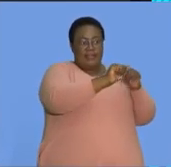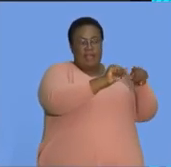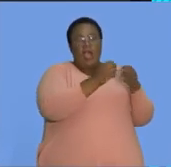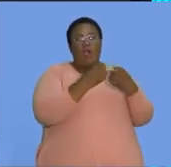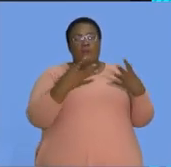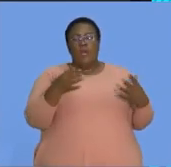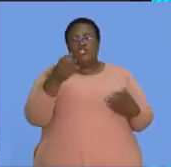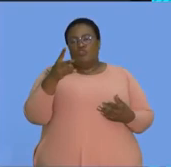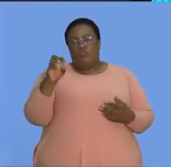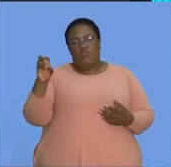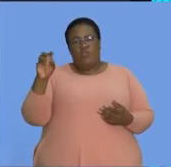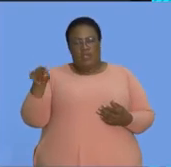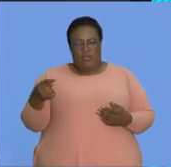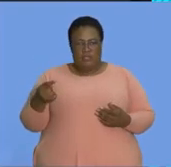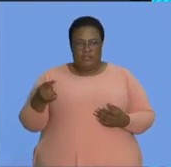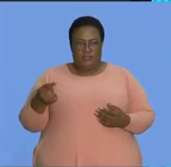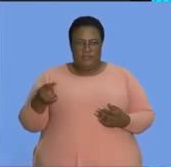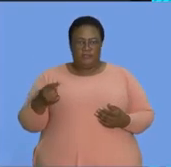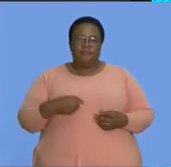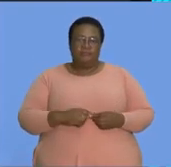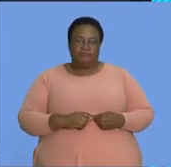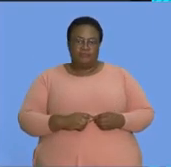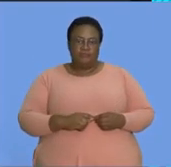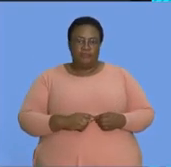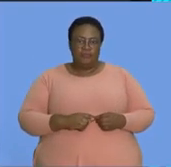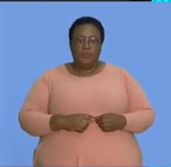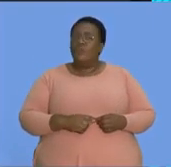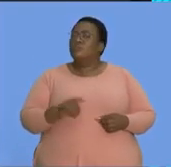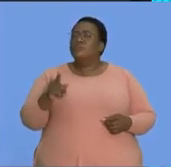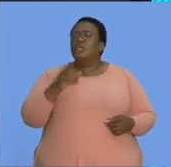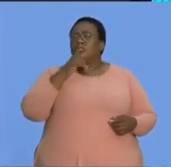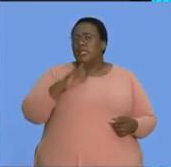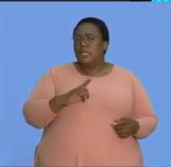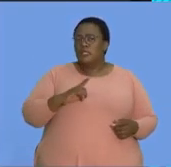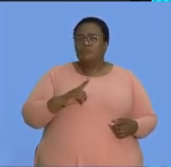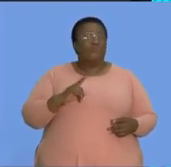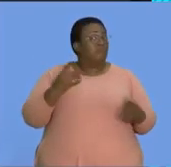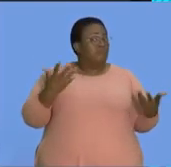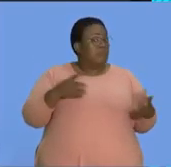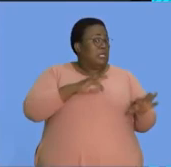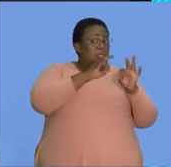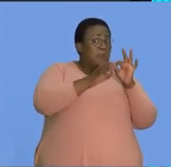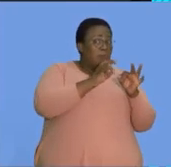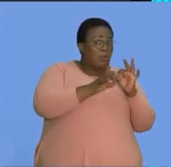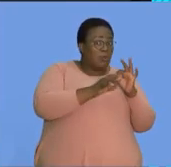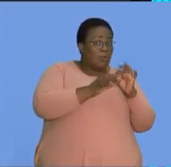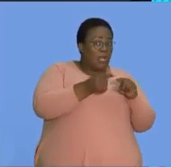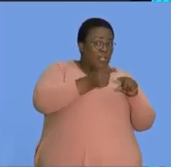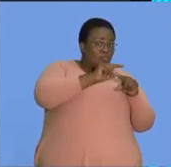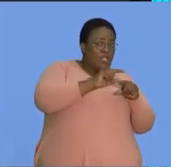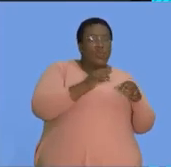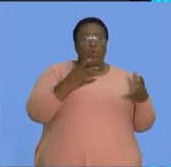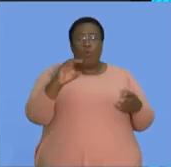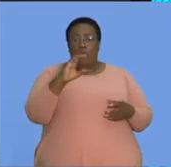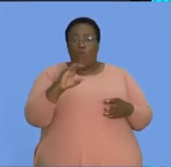at, in that scenario that I just read now, are they telling us whether this is simple interest or compound interest? No, we